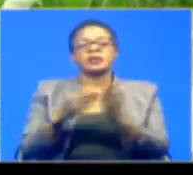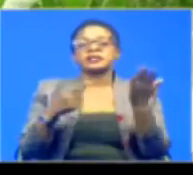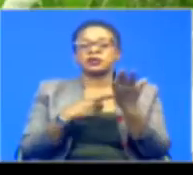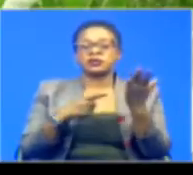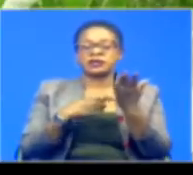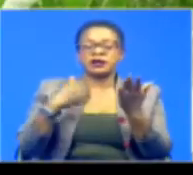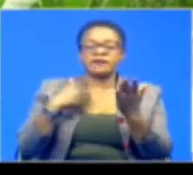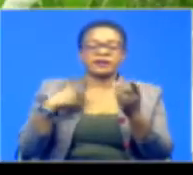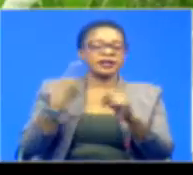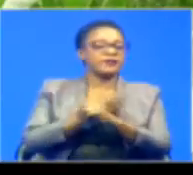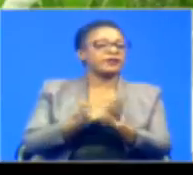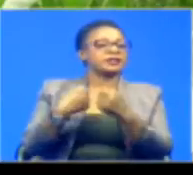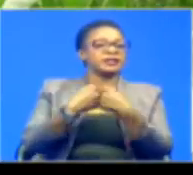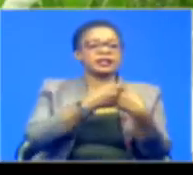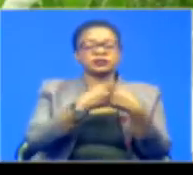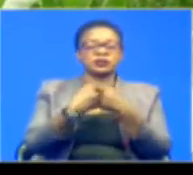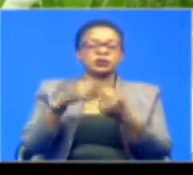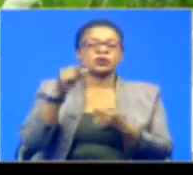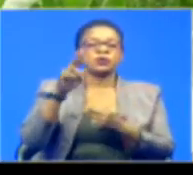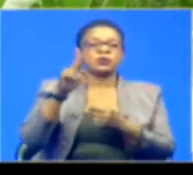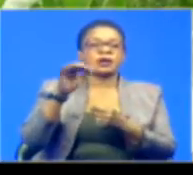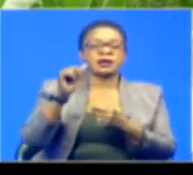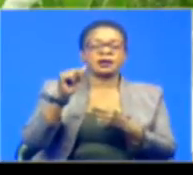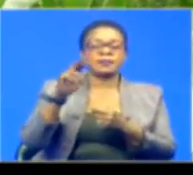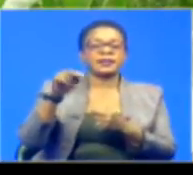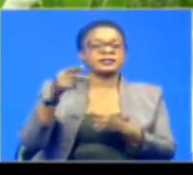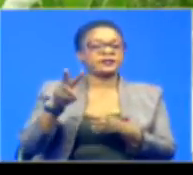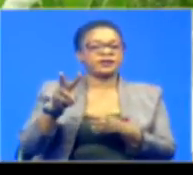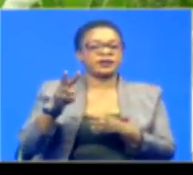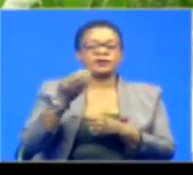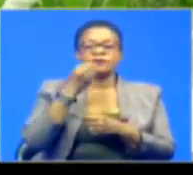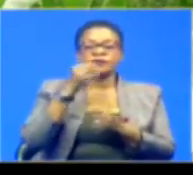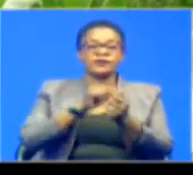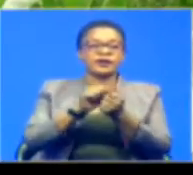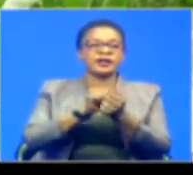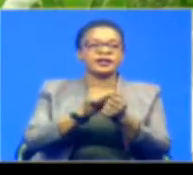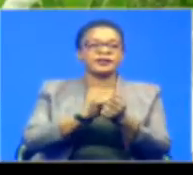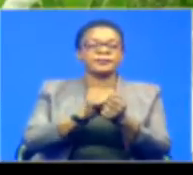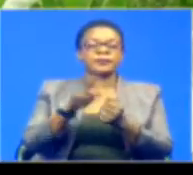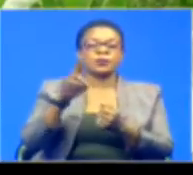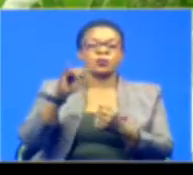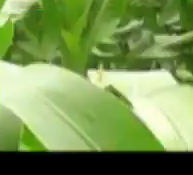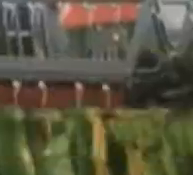directions. Gabriel Kudaka, NTV, Food Friday, Uasin Gishu County.